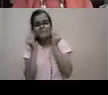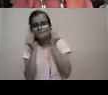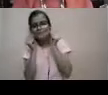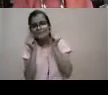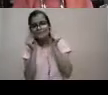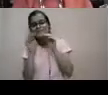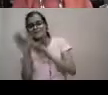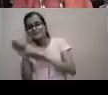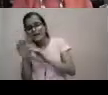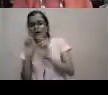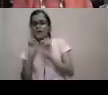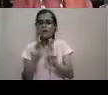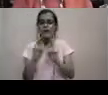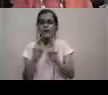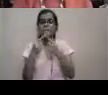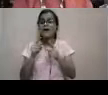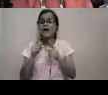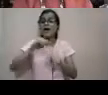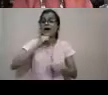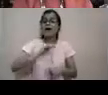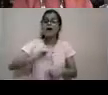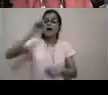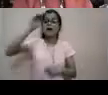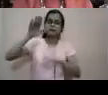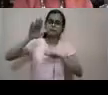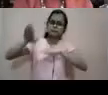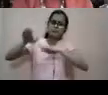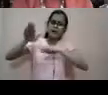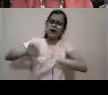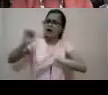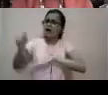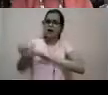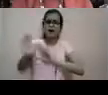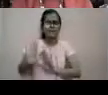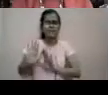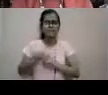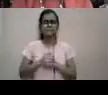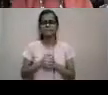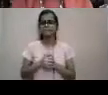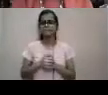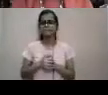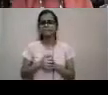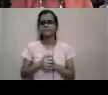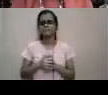Beyond this emotional terror, there is a conceptual error at play.